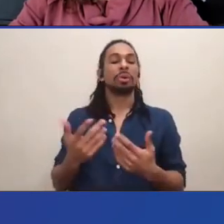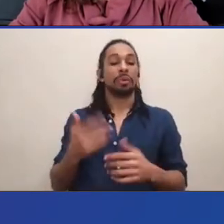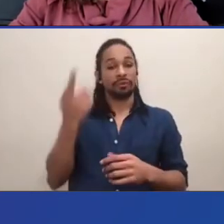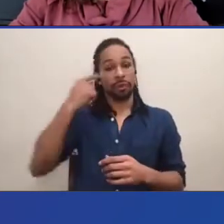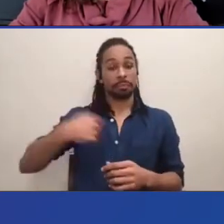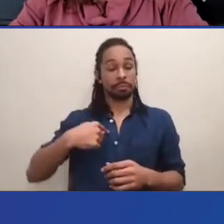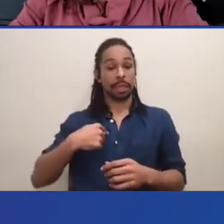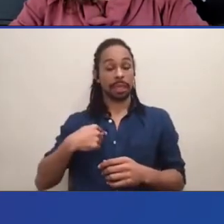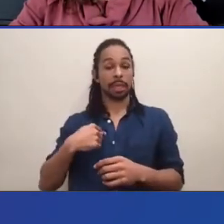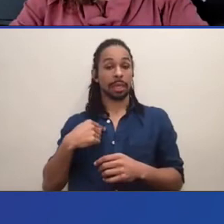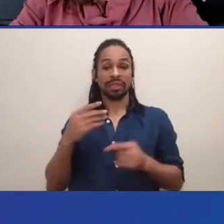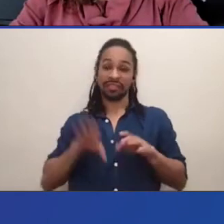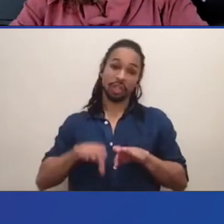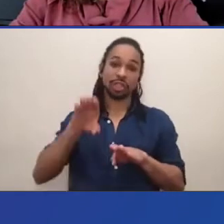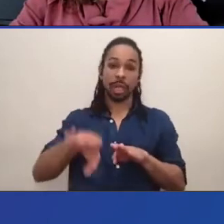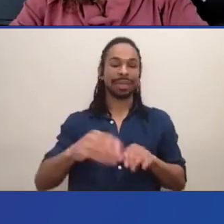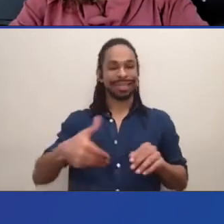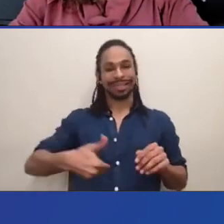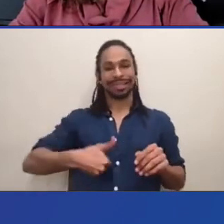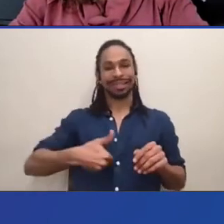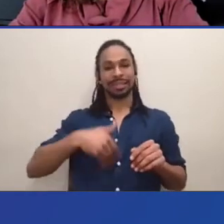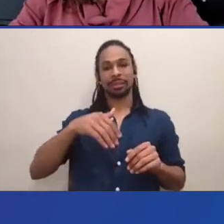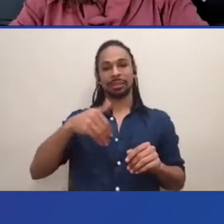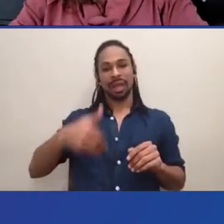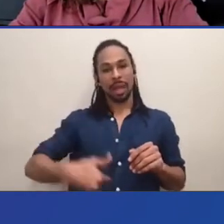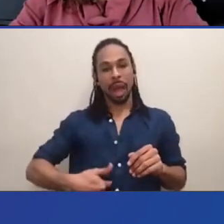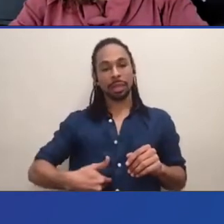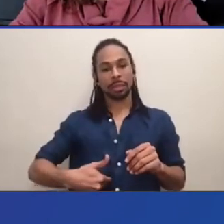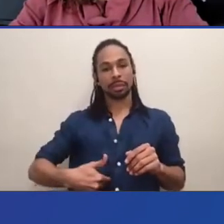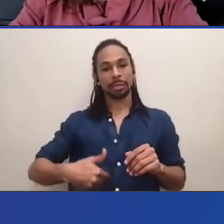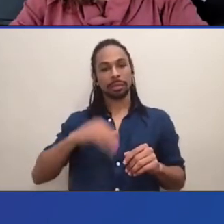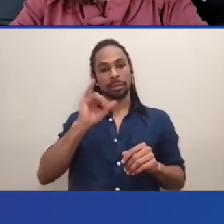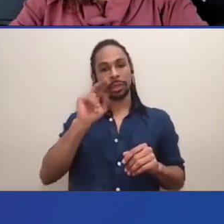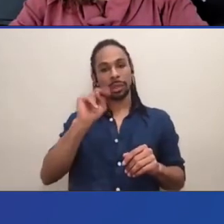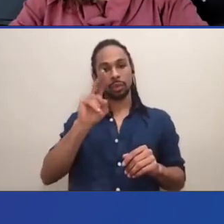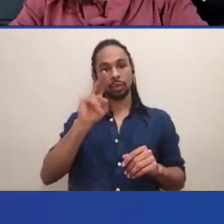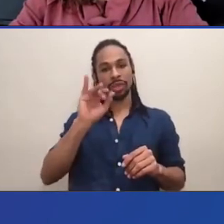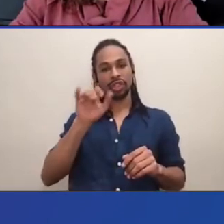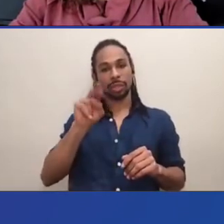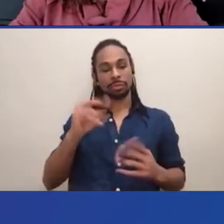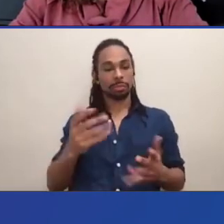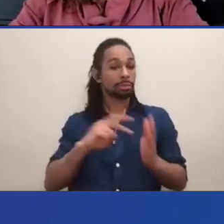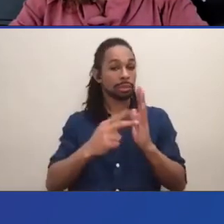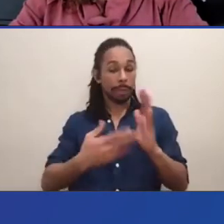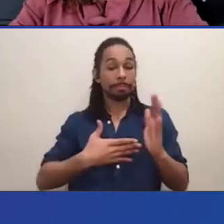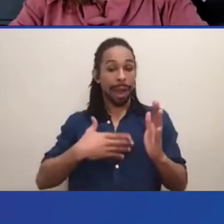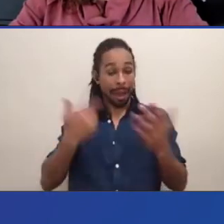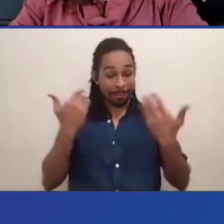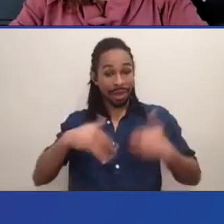a artist. I dream. My ancestors will tell me